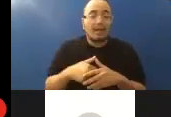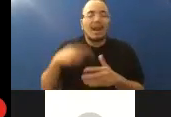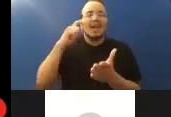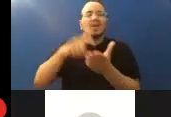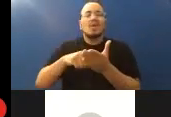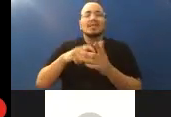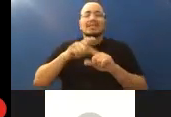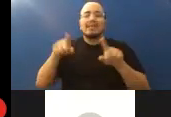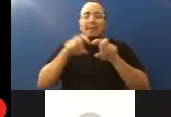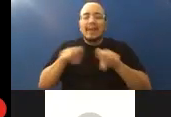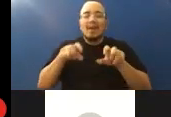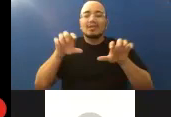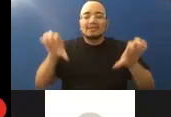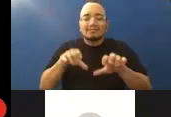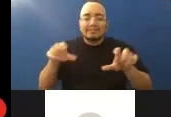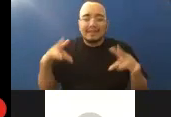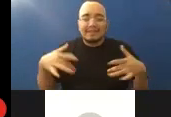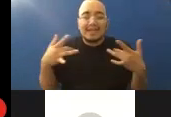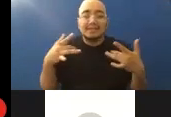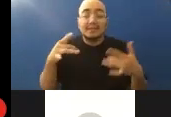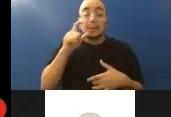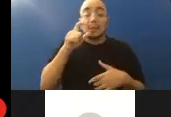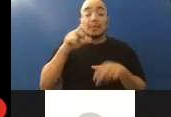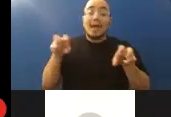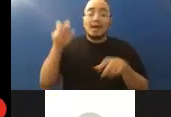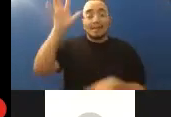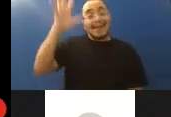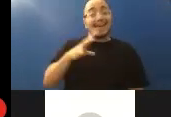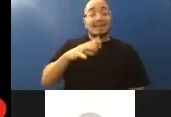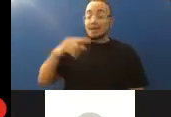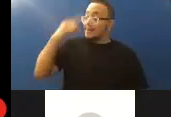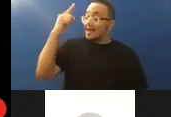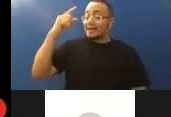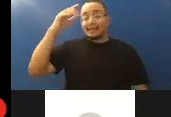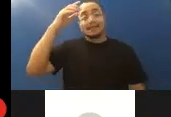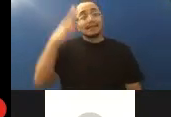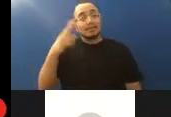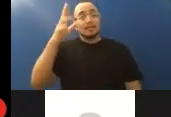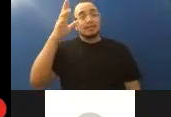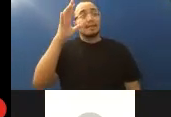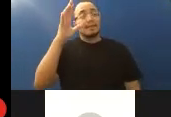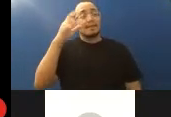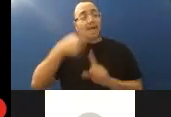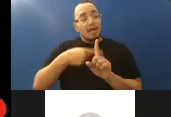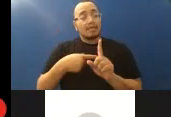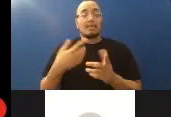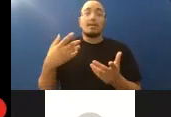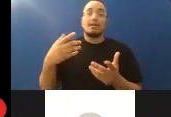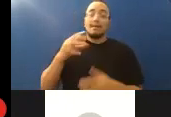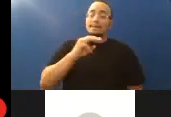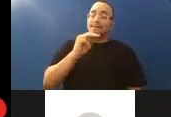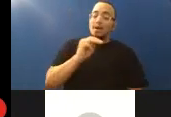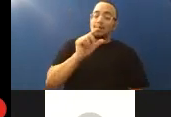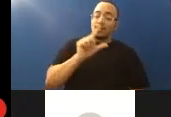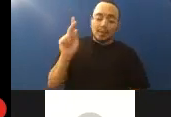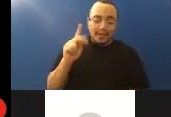actions. When we think of Black History Month, we think of men, we think of Martin Luther King, we think of Malcolm X, amazing people, but like, what about the